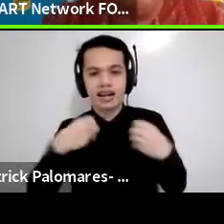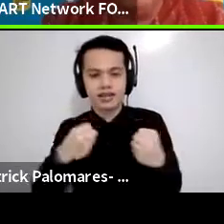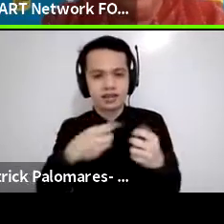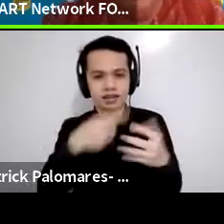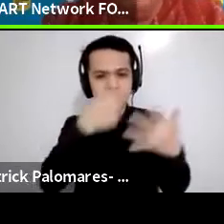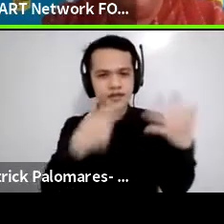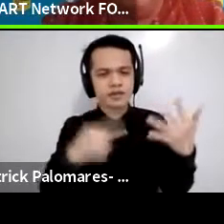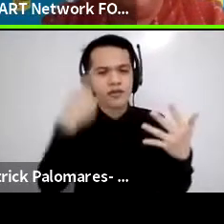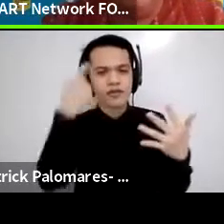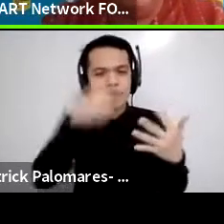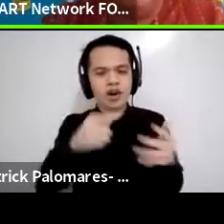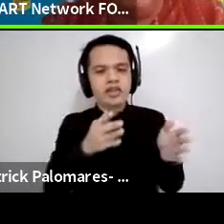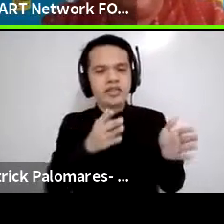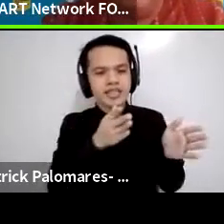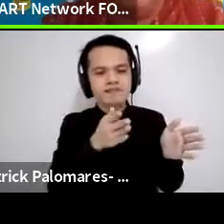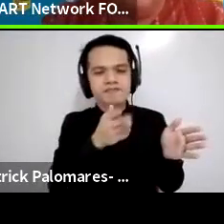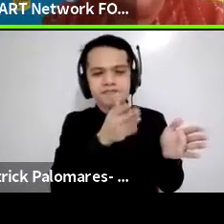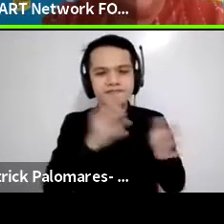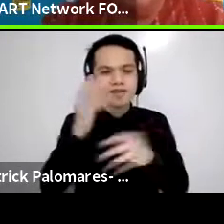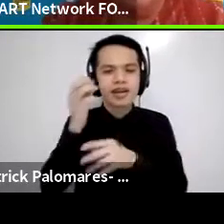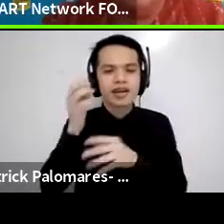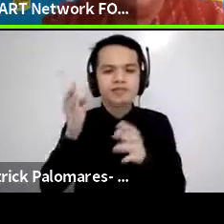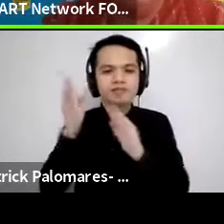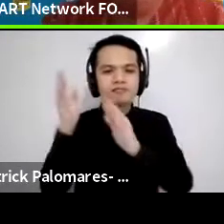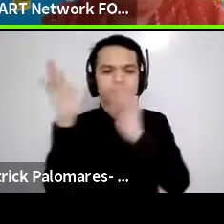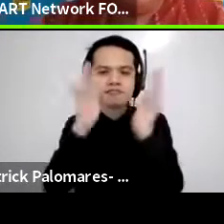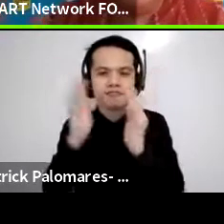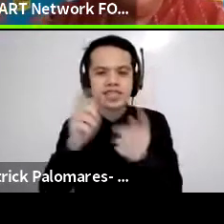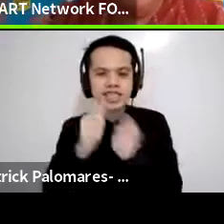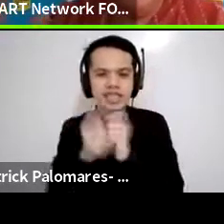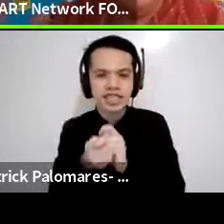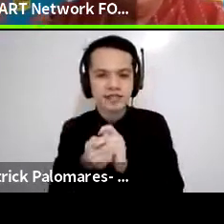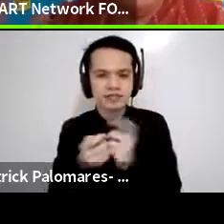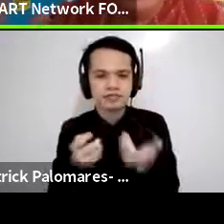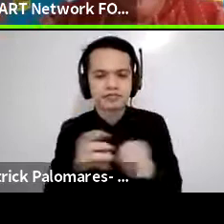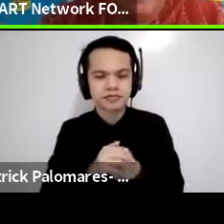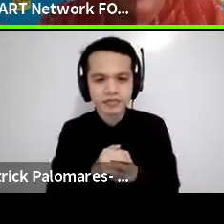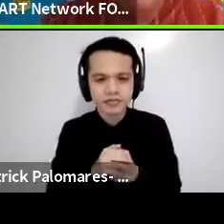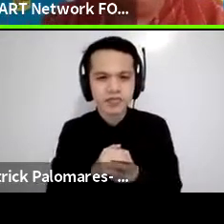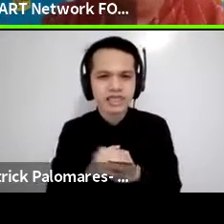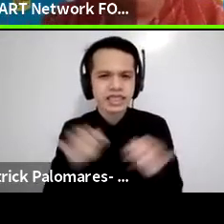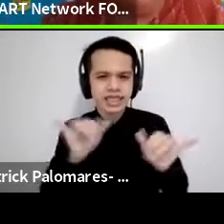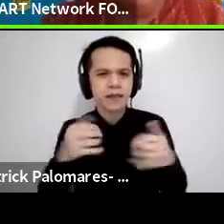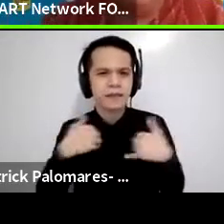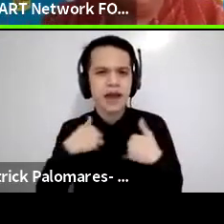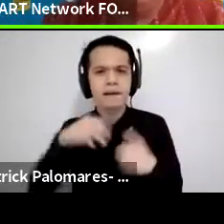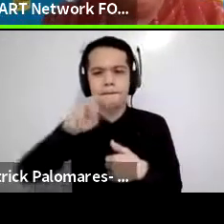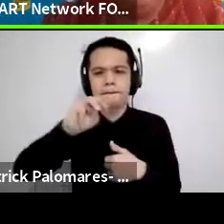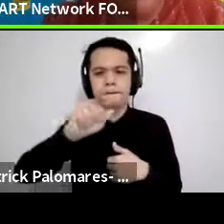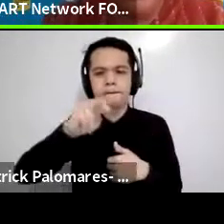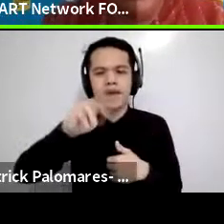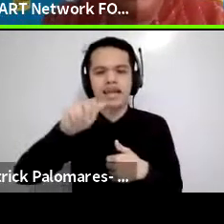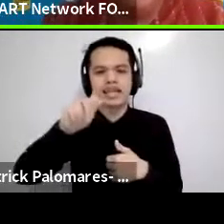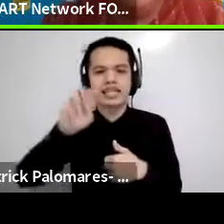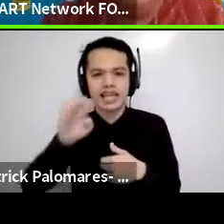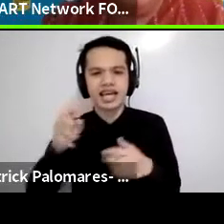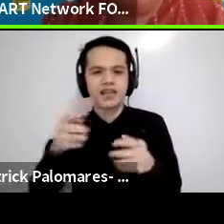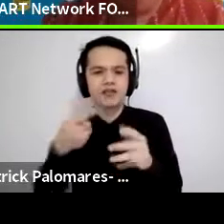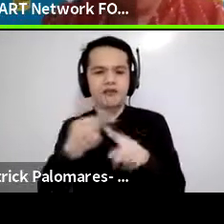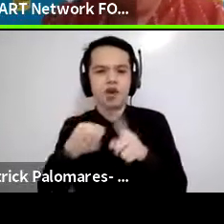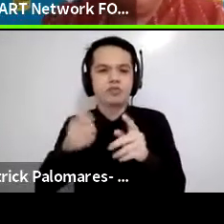in climate change, you know, in this context. And there is a mandate within our laws, within our